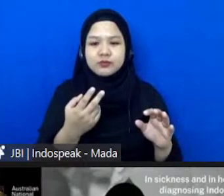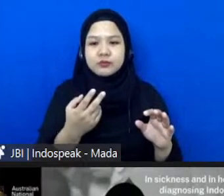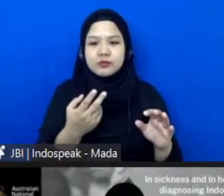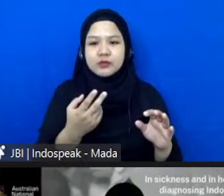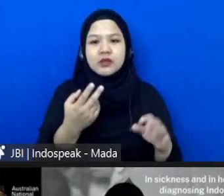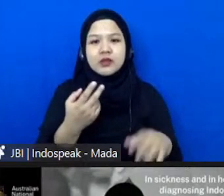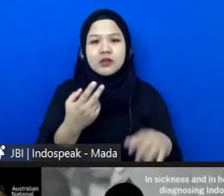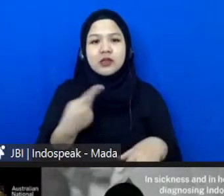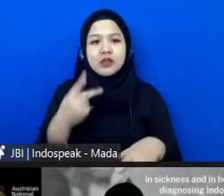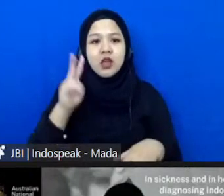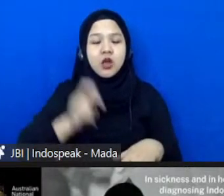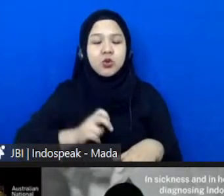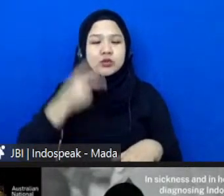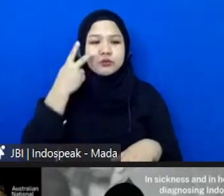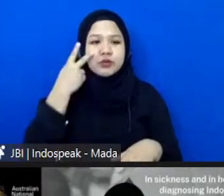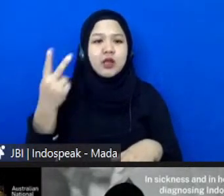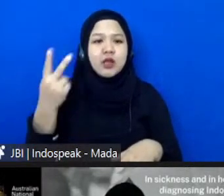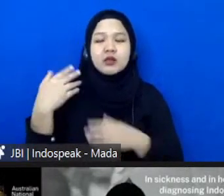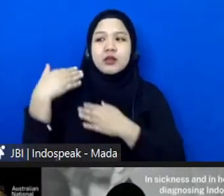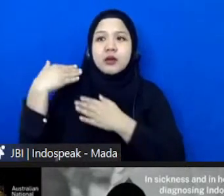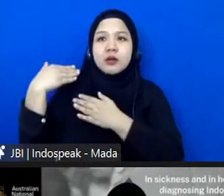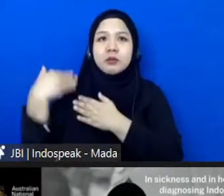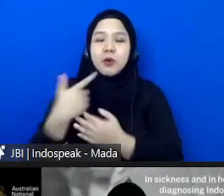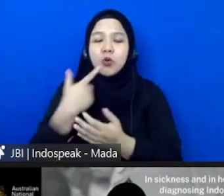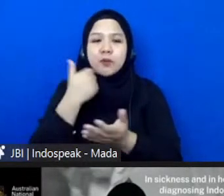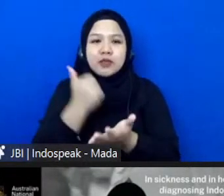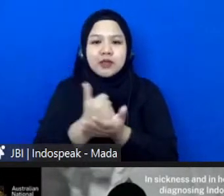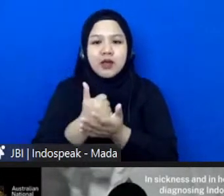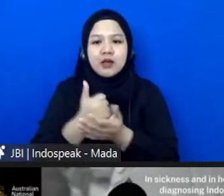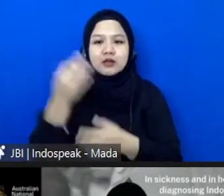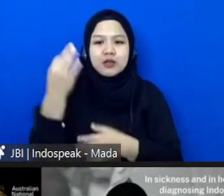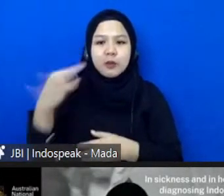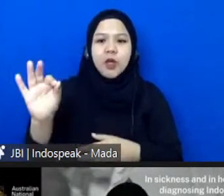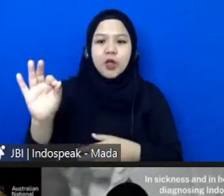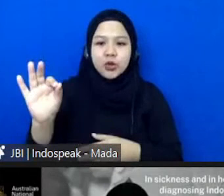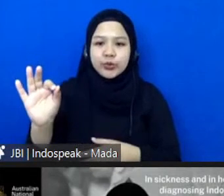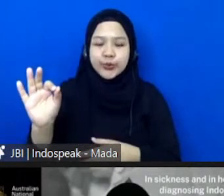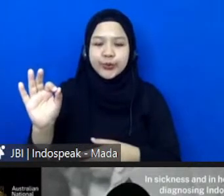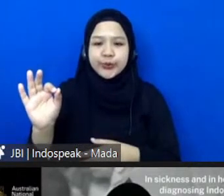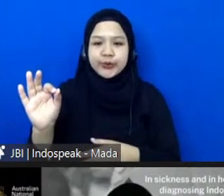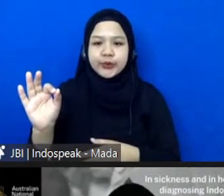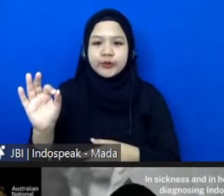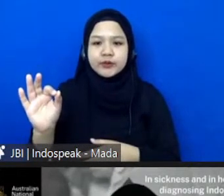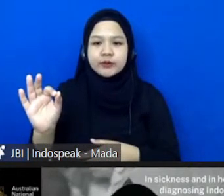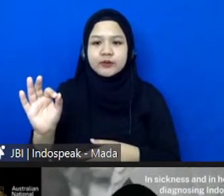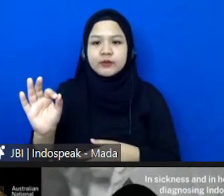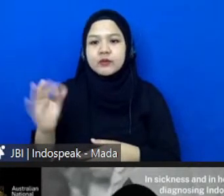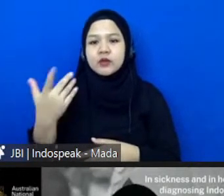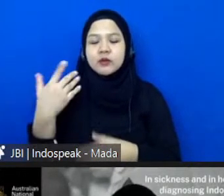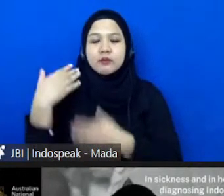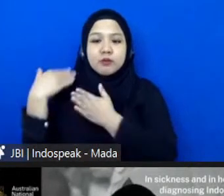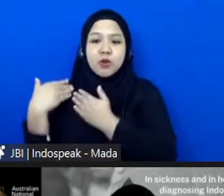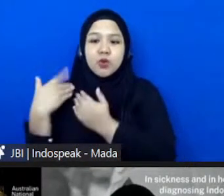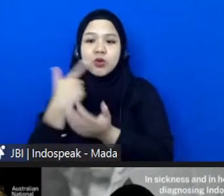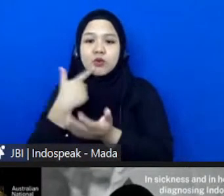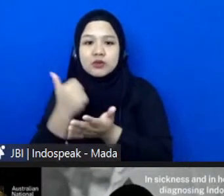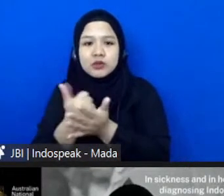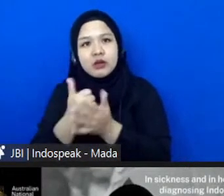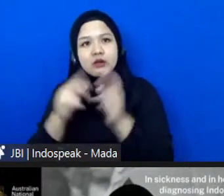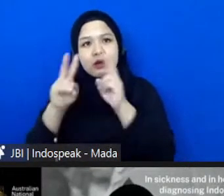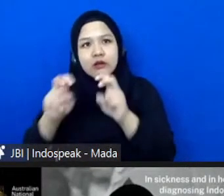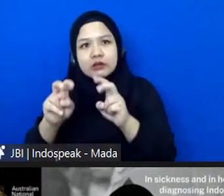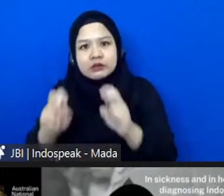update the key stakeholders. So we have a list of we did a stakeholder approach analysis